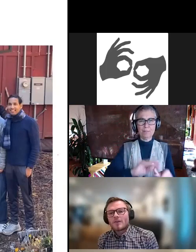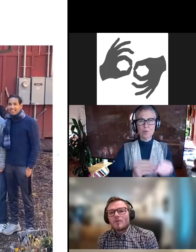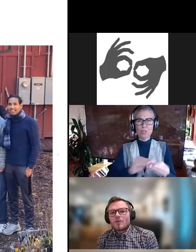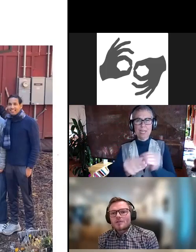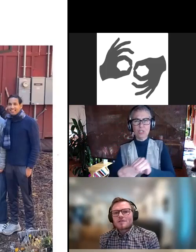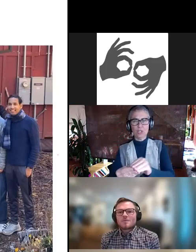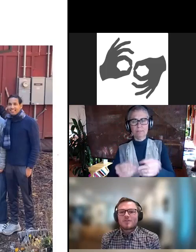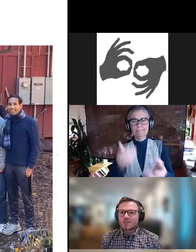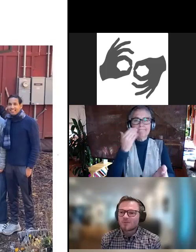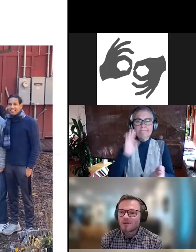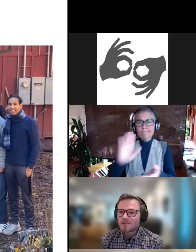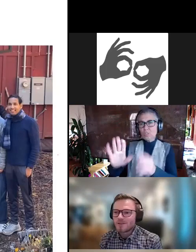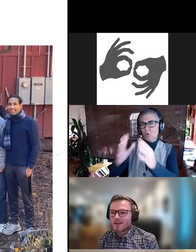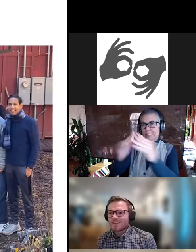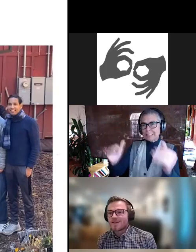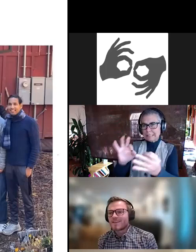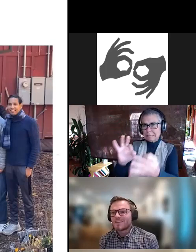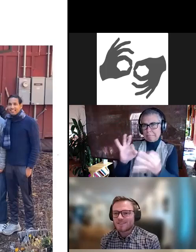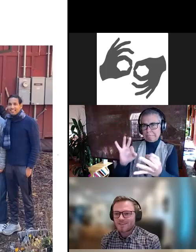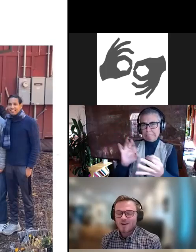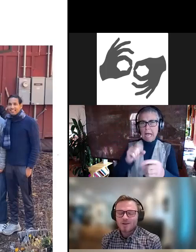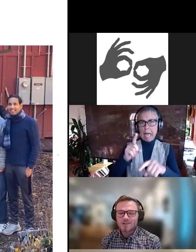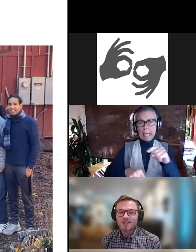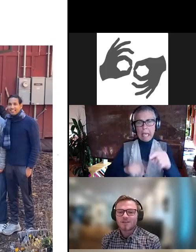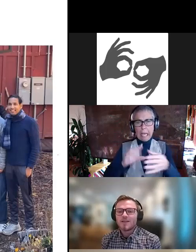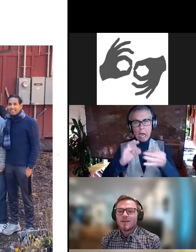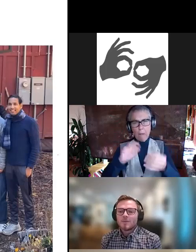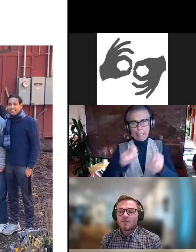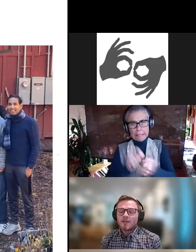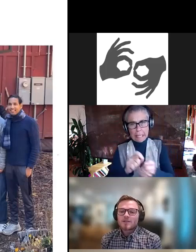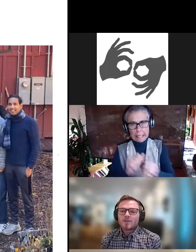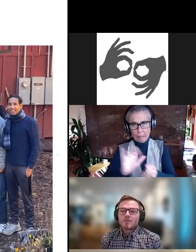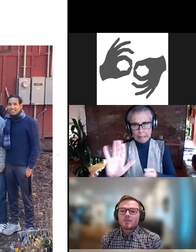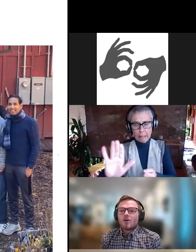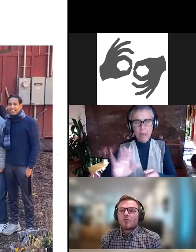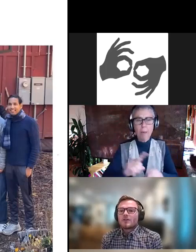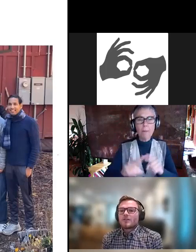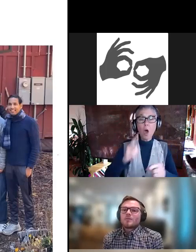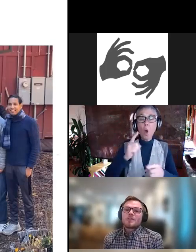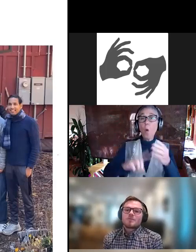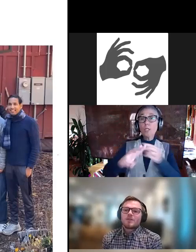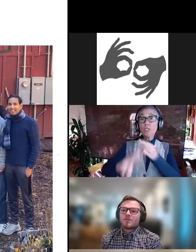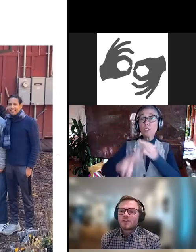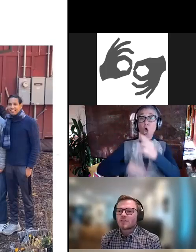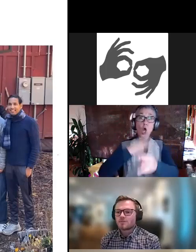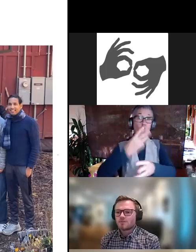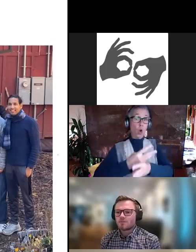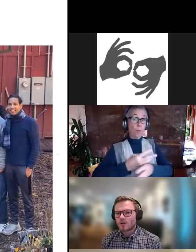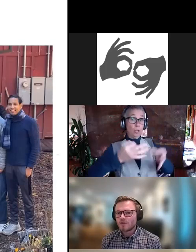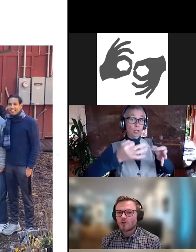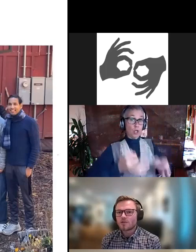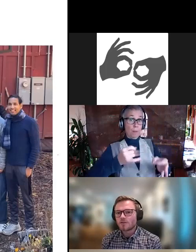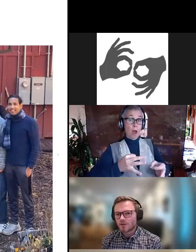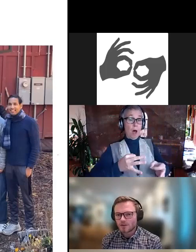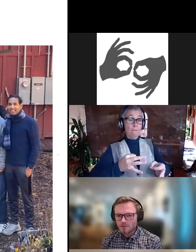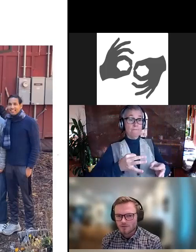I don't know your system perfectly well, so I can't comment exactly. But things that are global determinants of protein fitness will